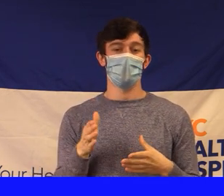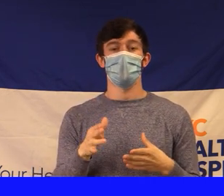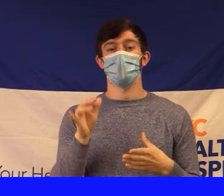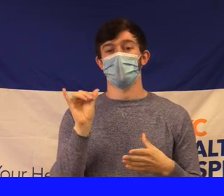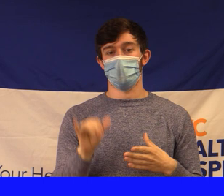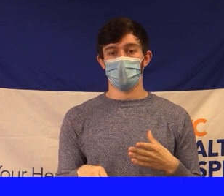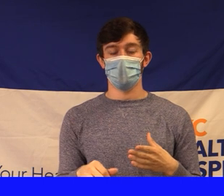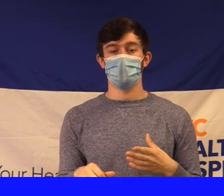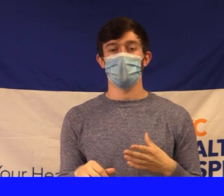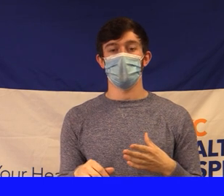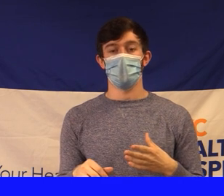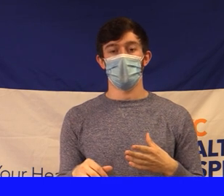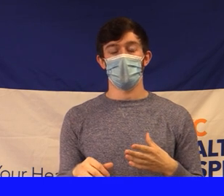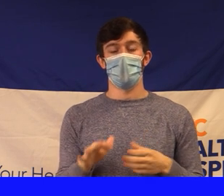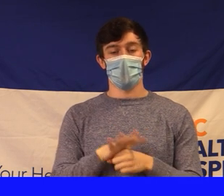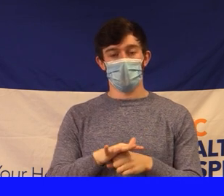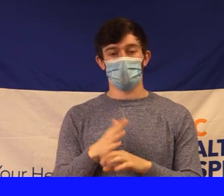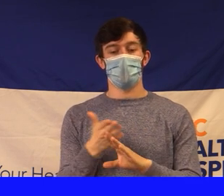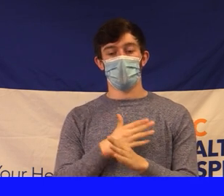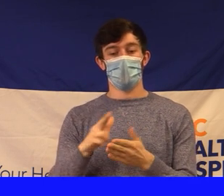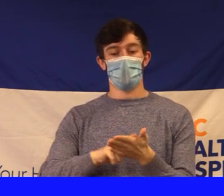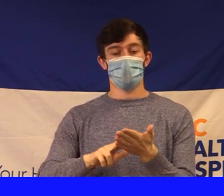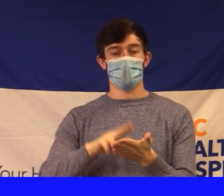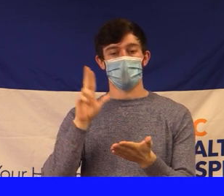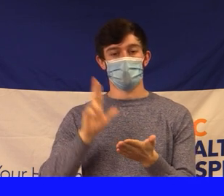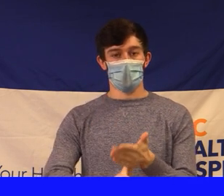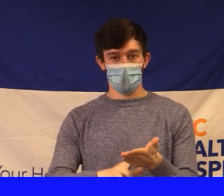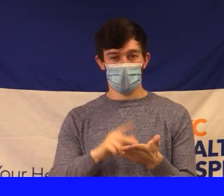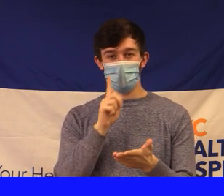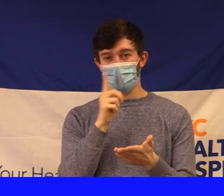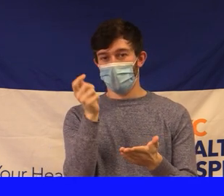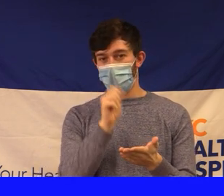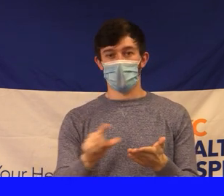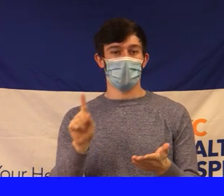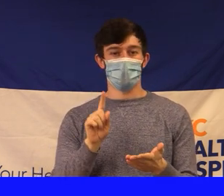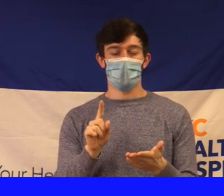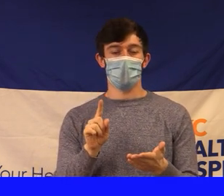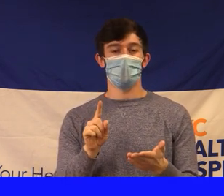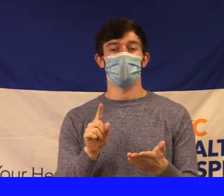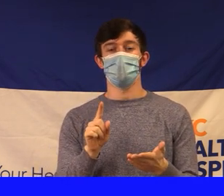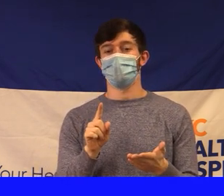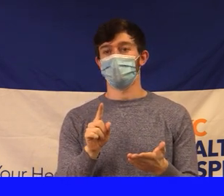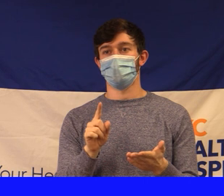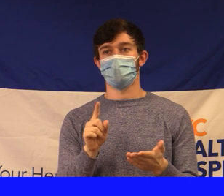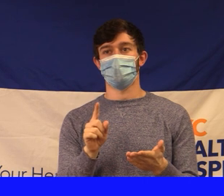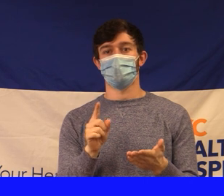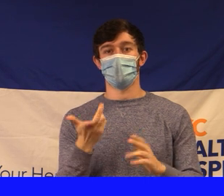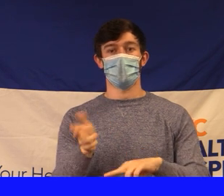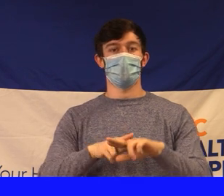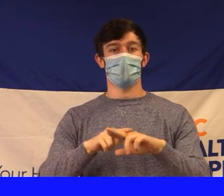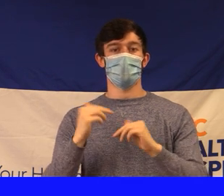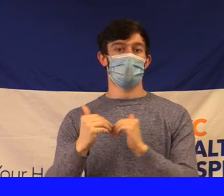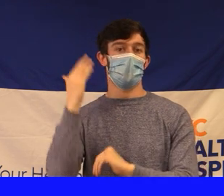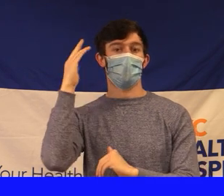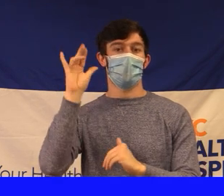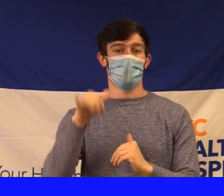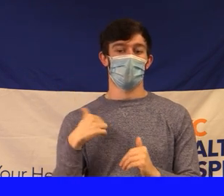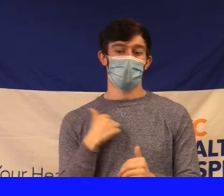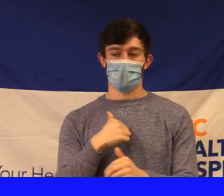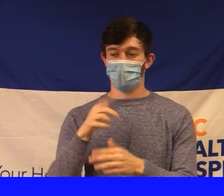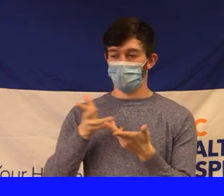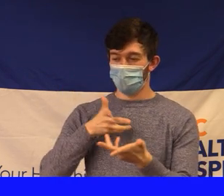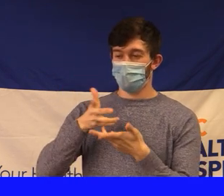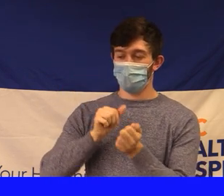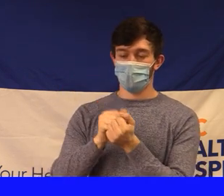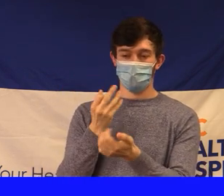occurred prior to this contract being signed. For any incremental increase above that, we work with finance